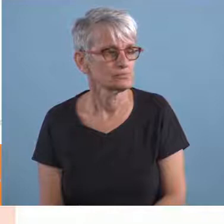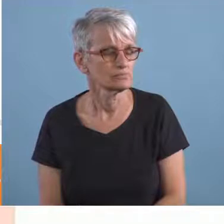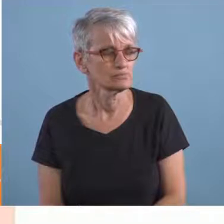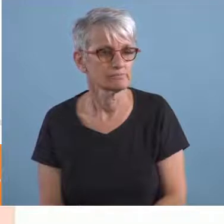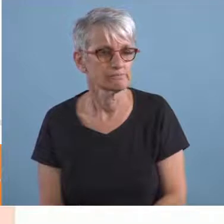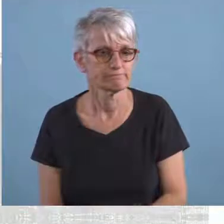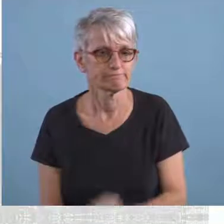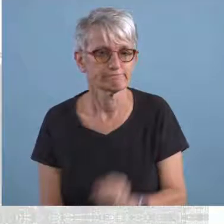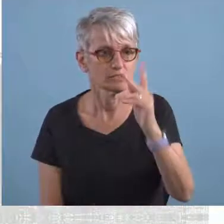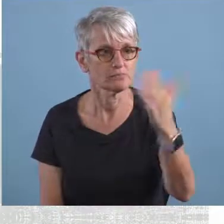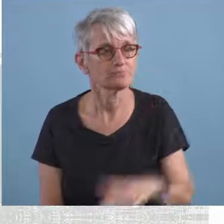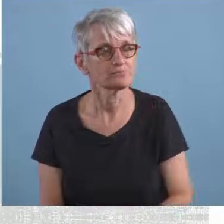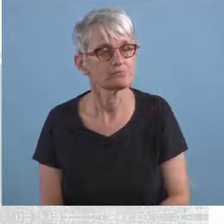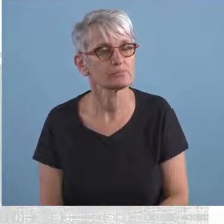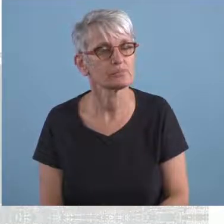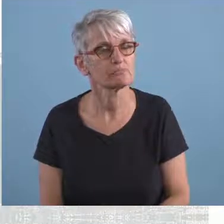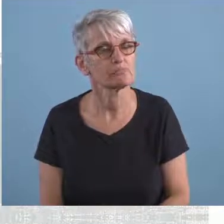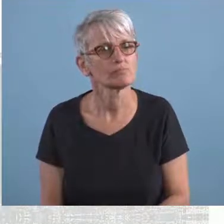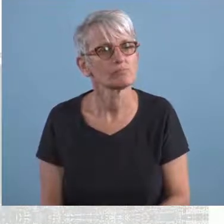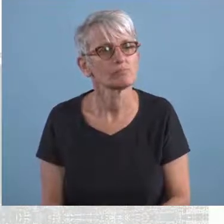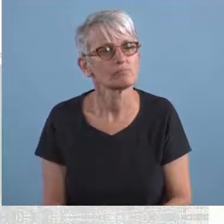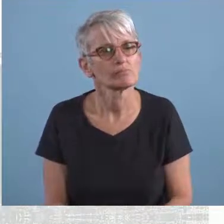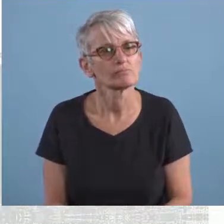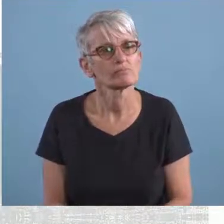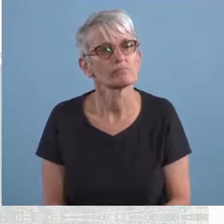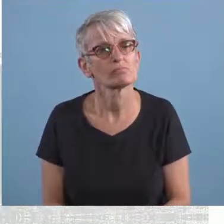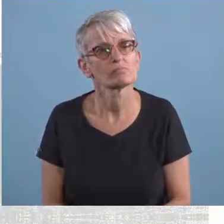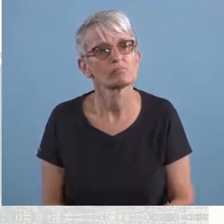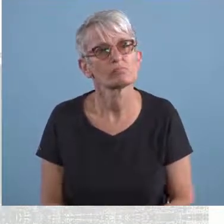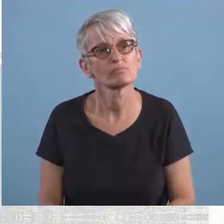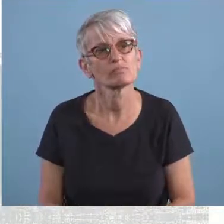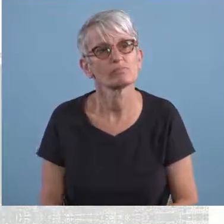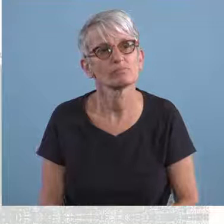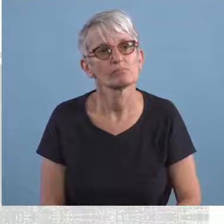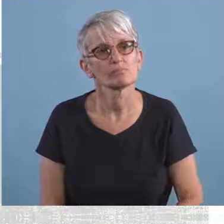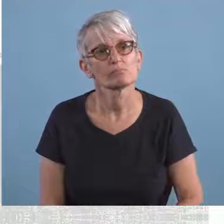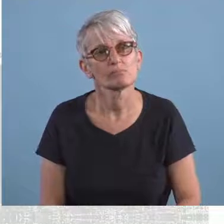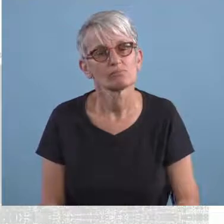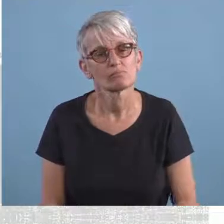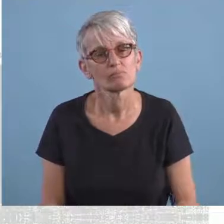Okay, next slide.